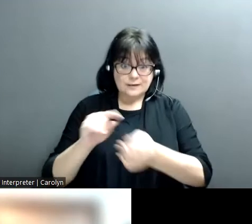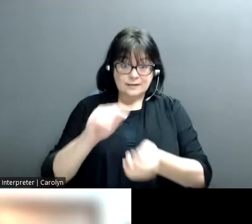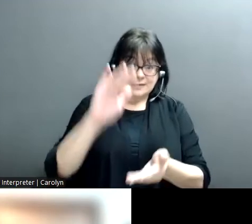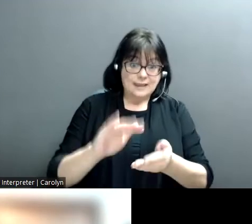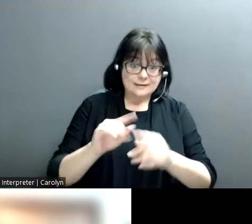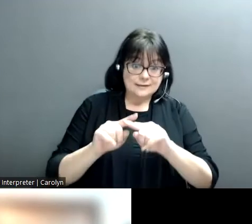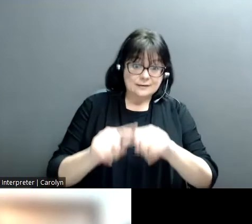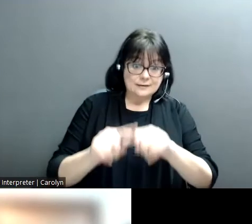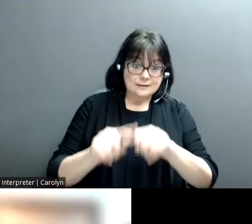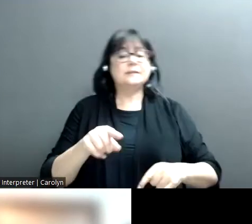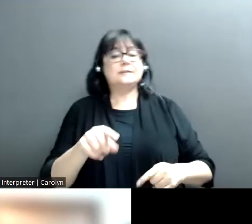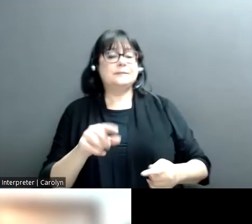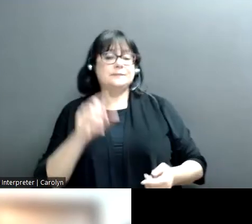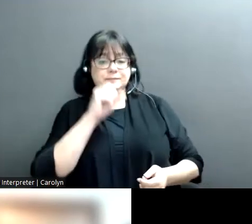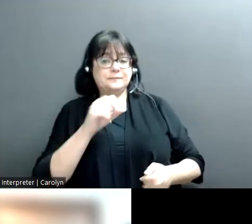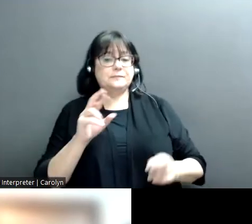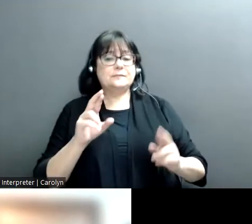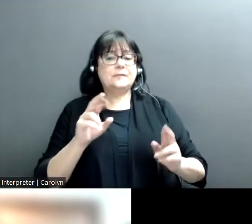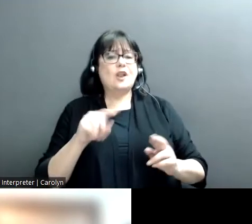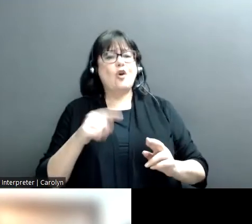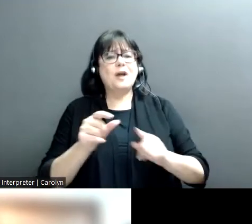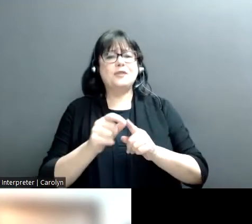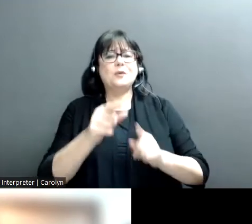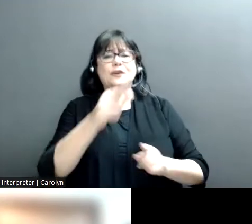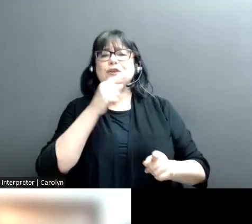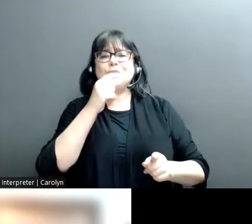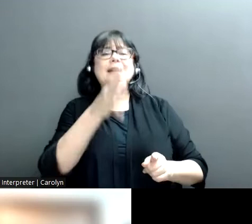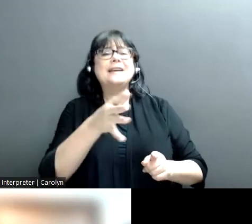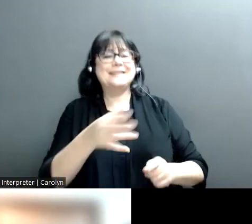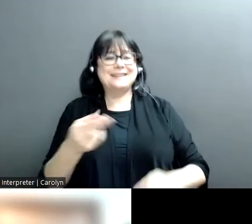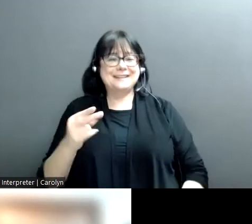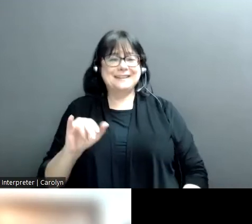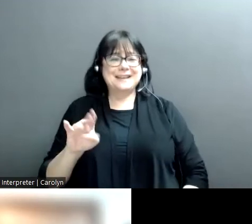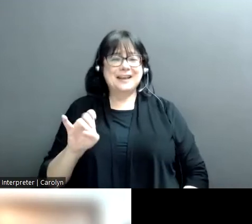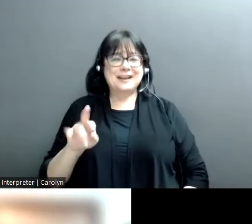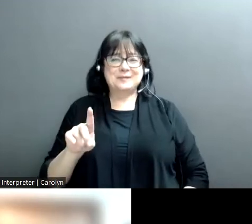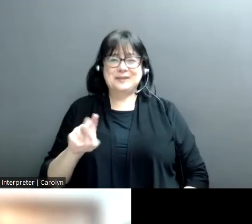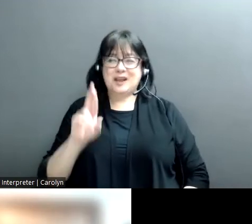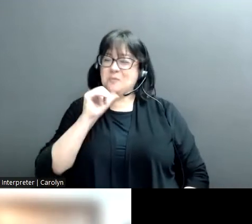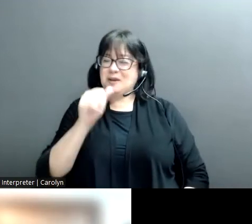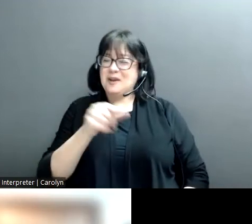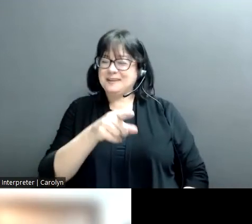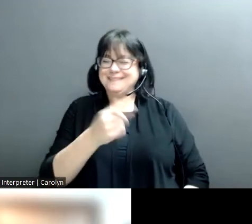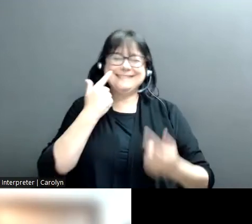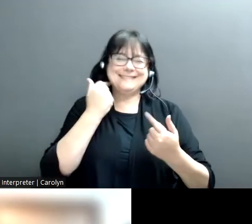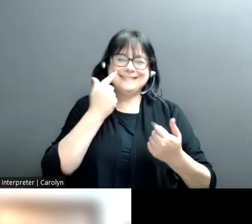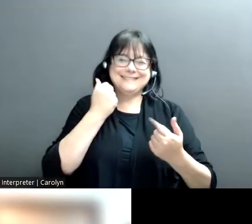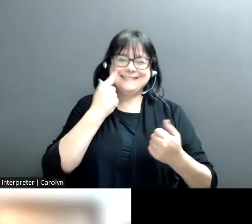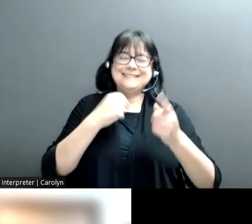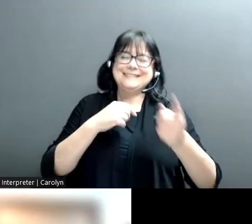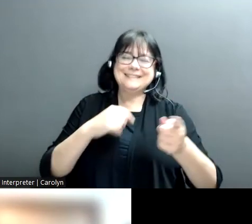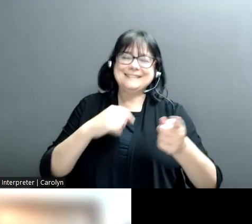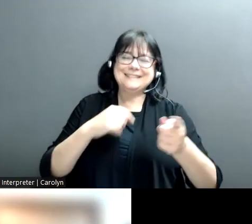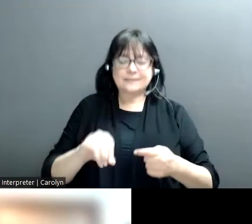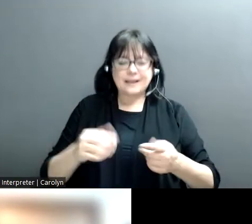describe it, I hope hybrid isn't one of your other words that you dislike, because it is a hybrid digital human support. So definitely there are lots of other